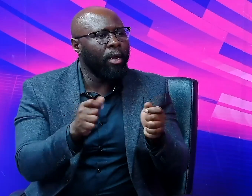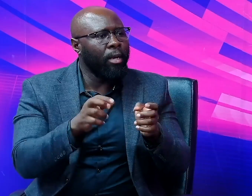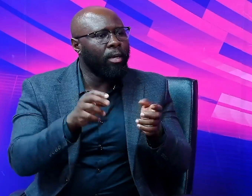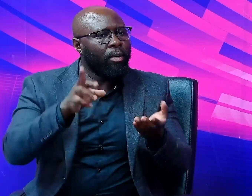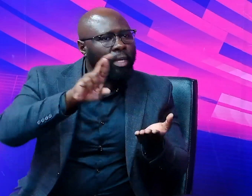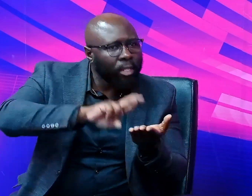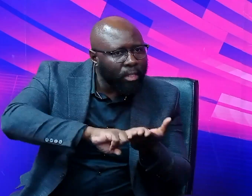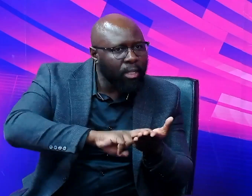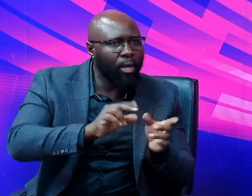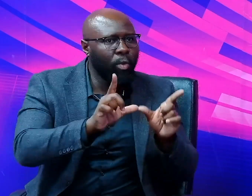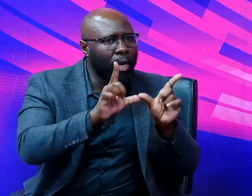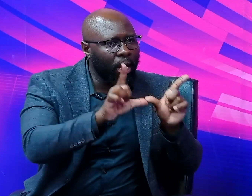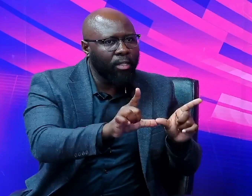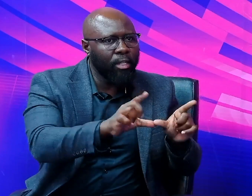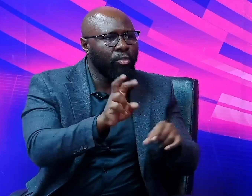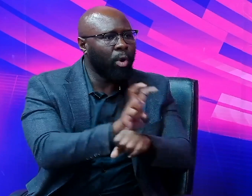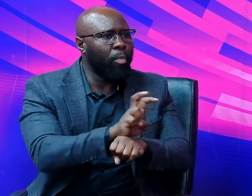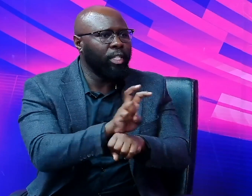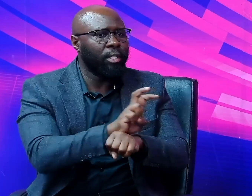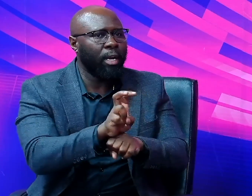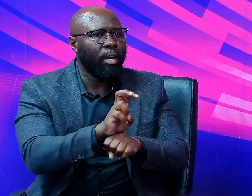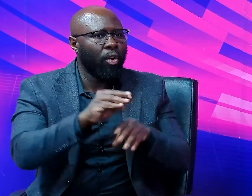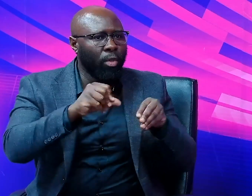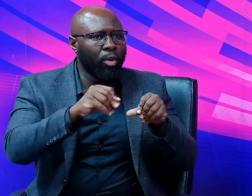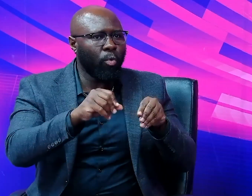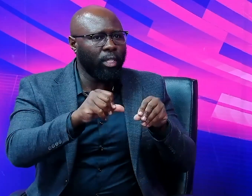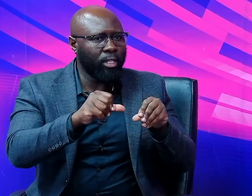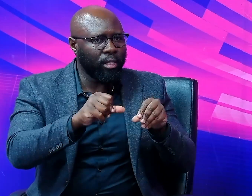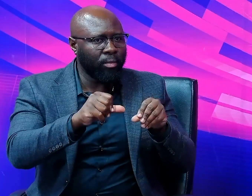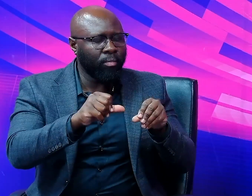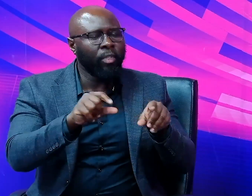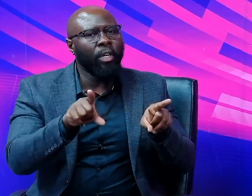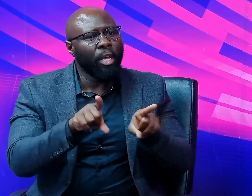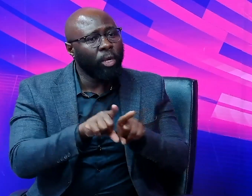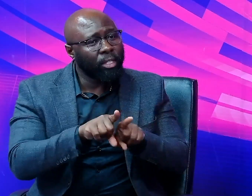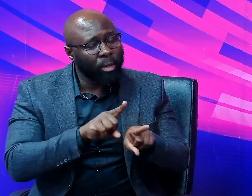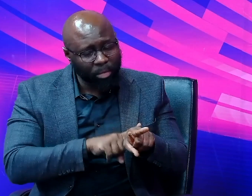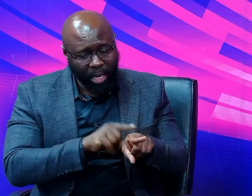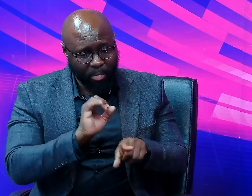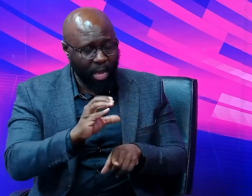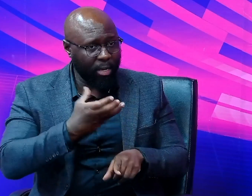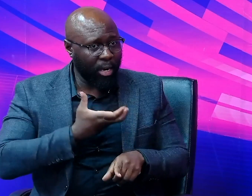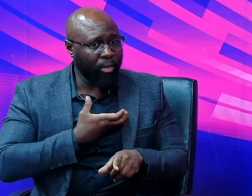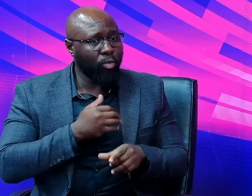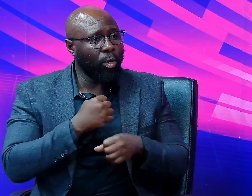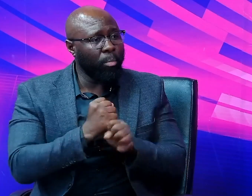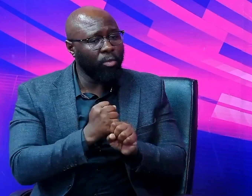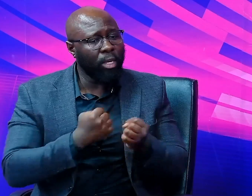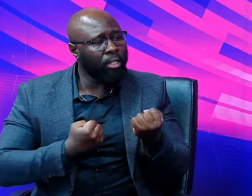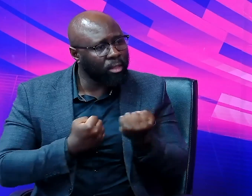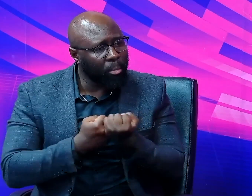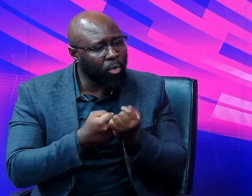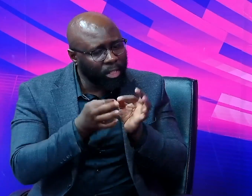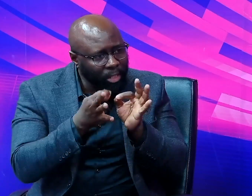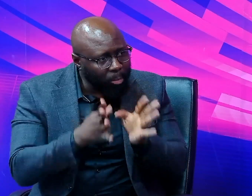language, you are well registered, you are certified, and you can be monitored about your quality as well. And also,